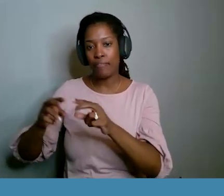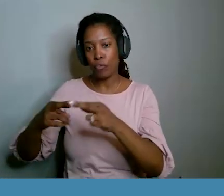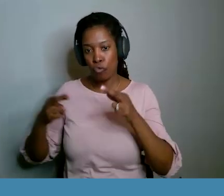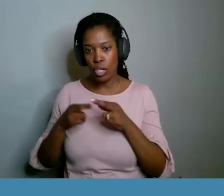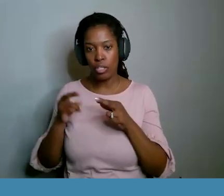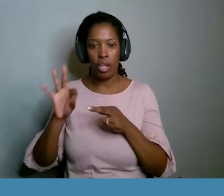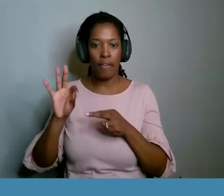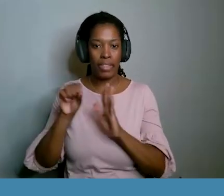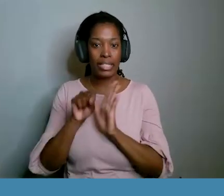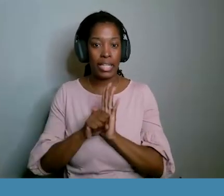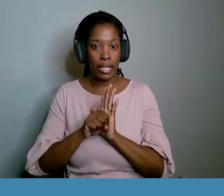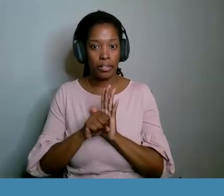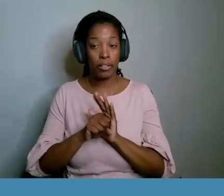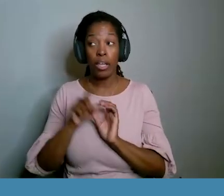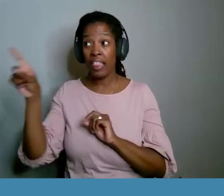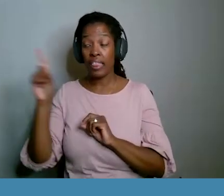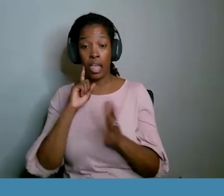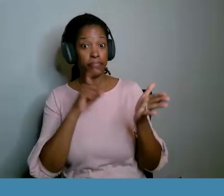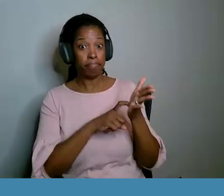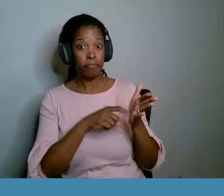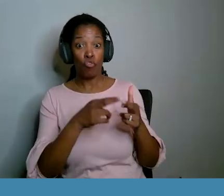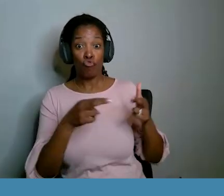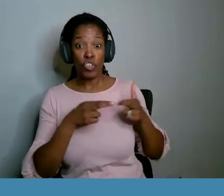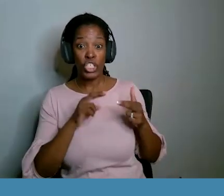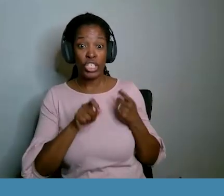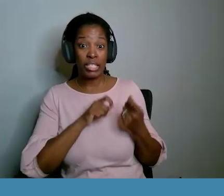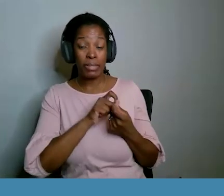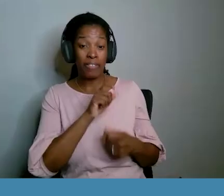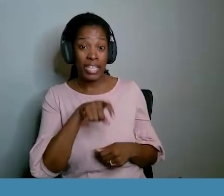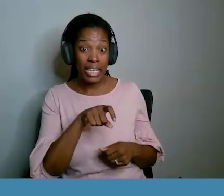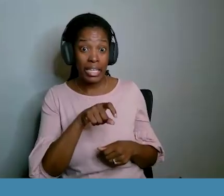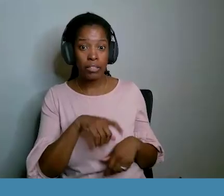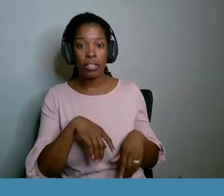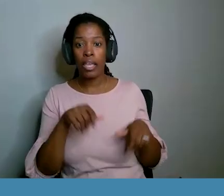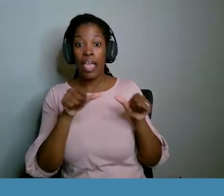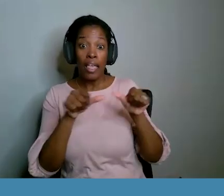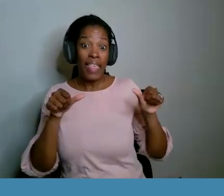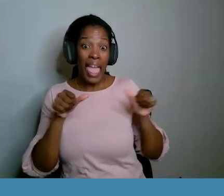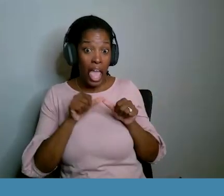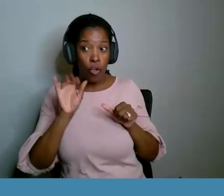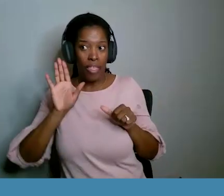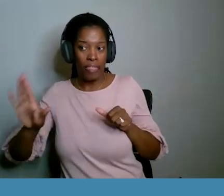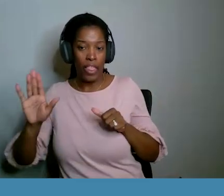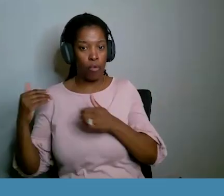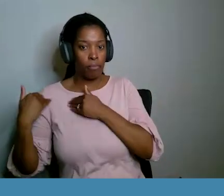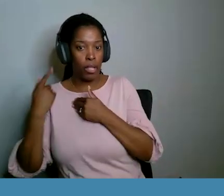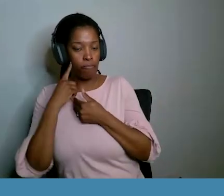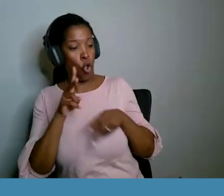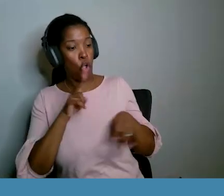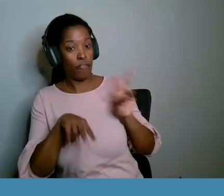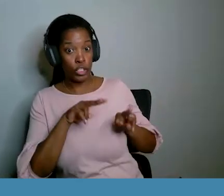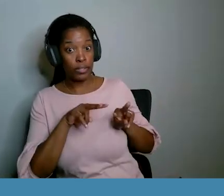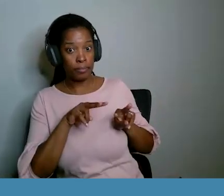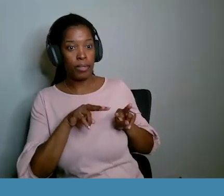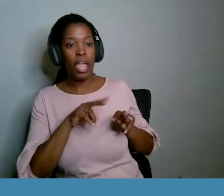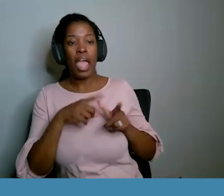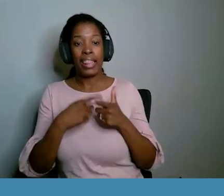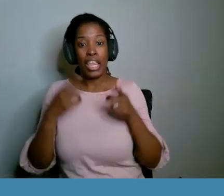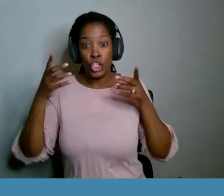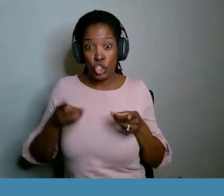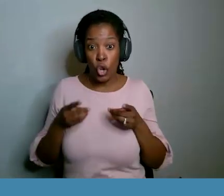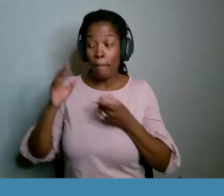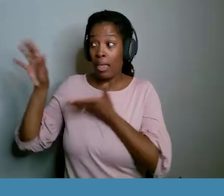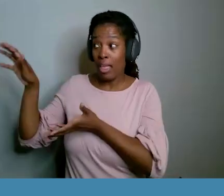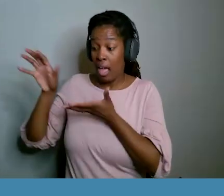state. So they identify region-specific needs in the area that they are tasked with overseeing, and they determine how the DCS funding